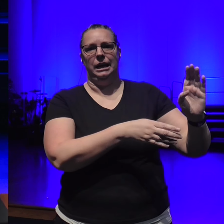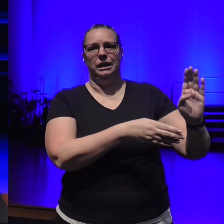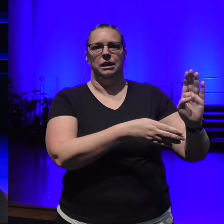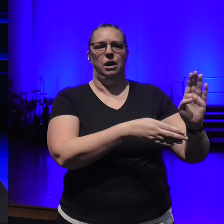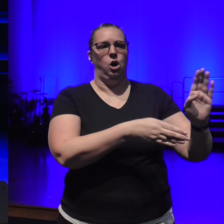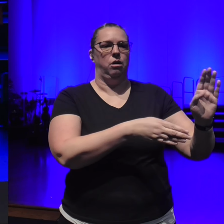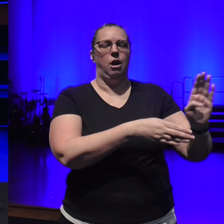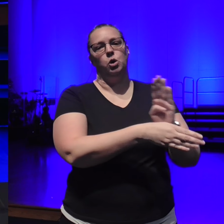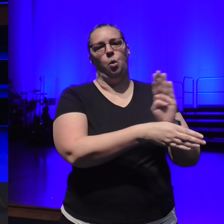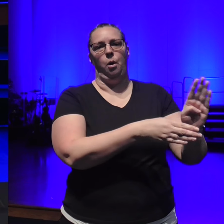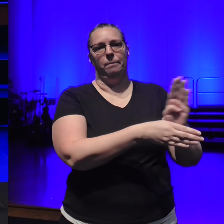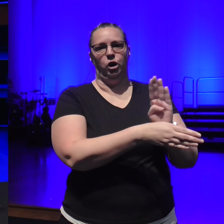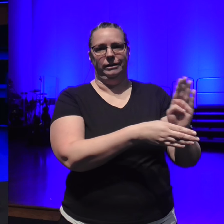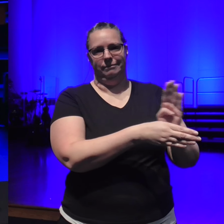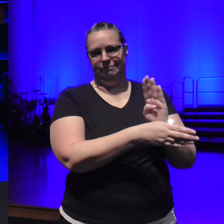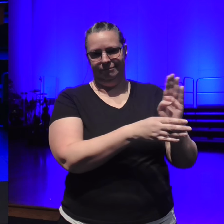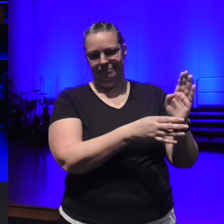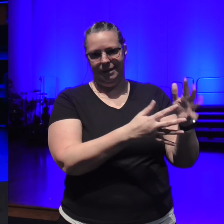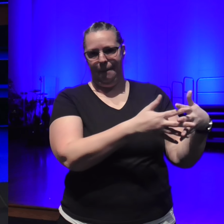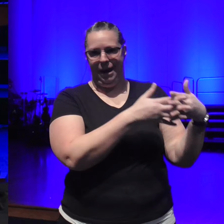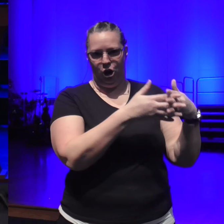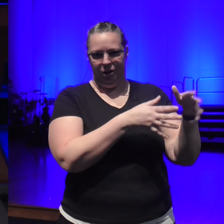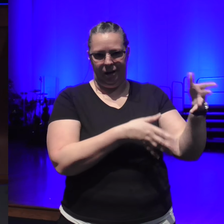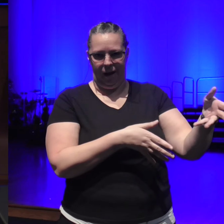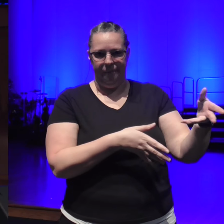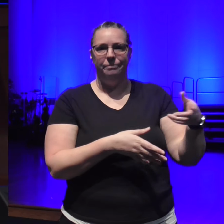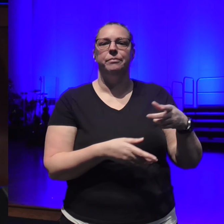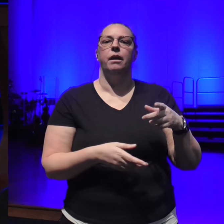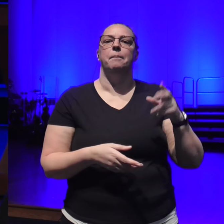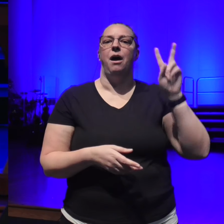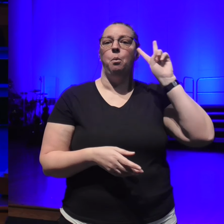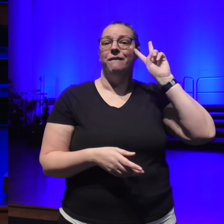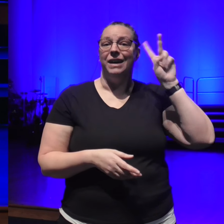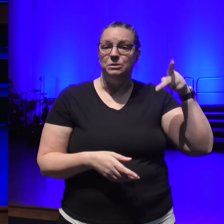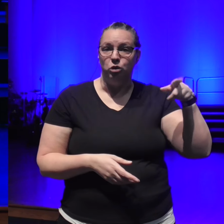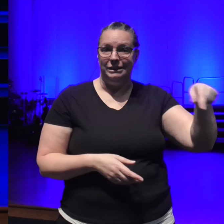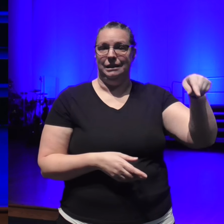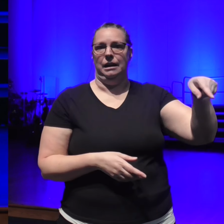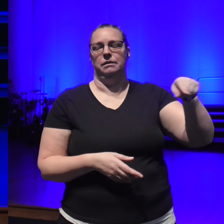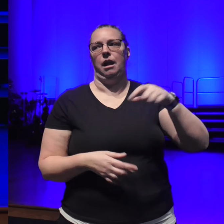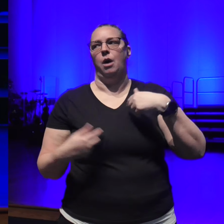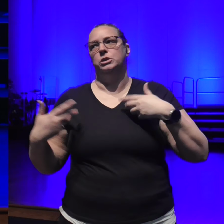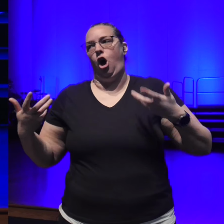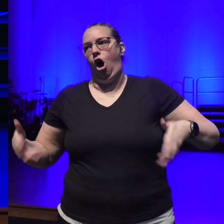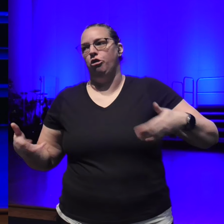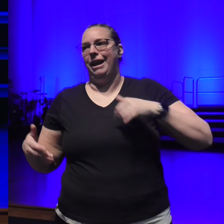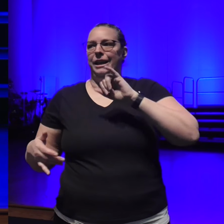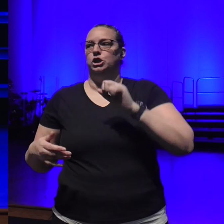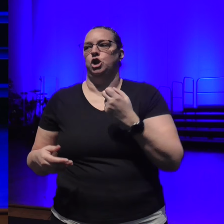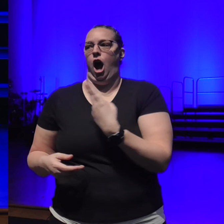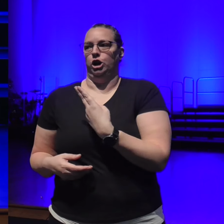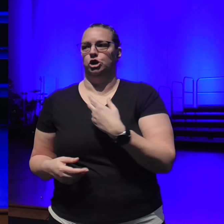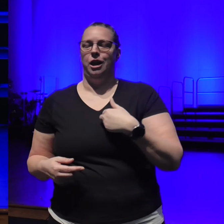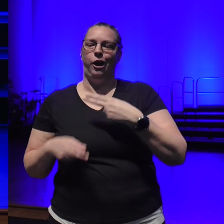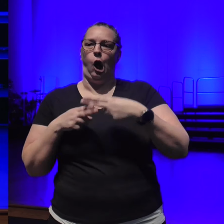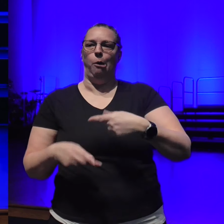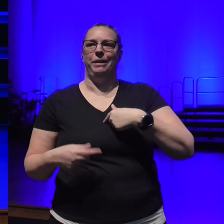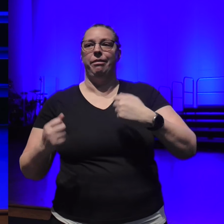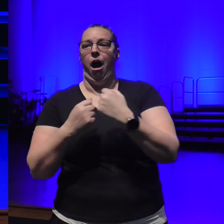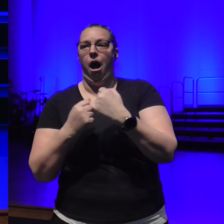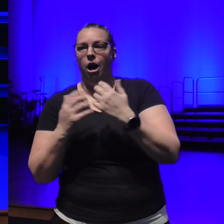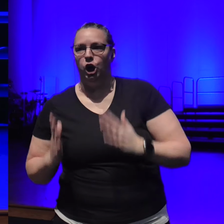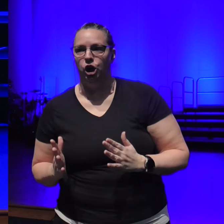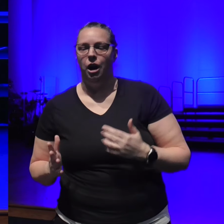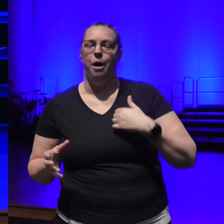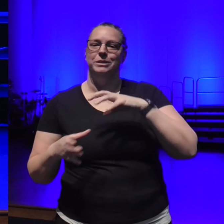was this vice president that I really wanted to impress, and I was already very Josh-like in the company. They called me the hugger. I was involved in